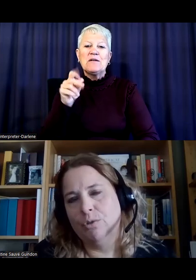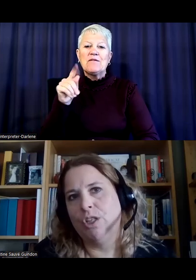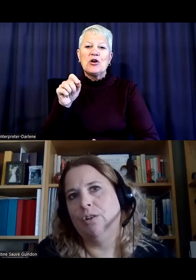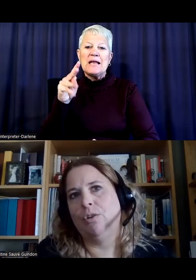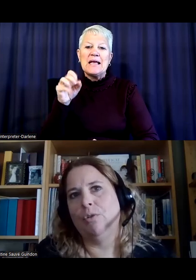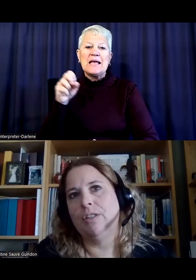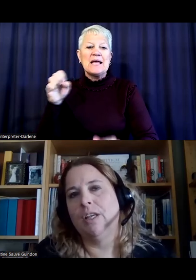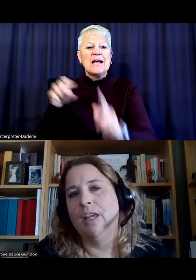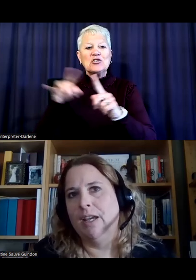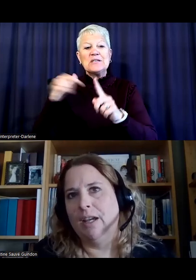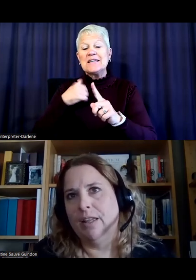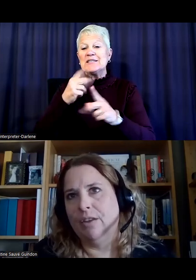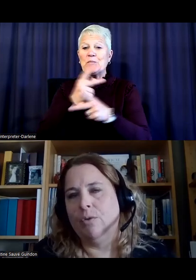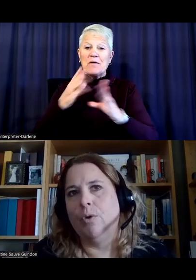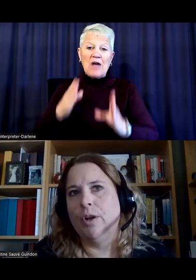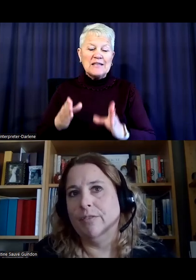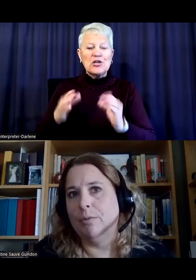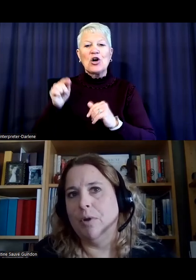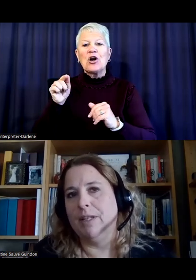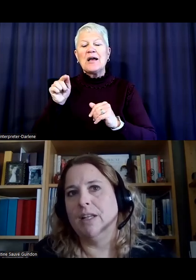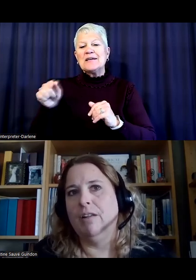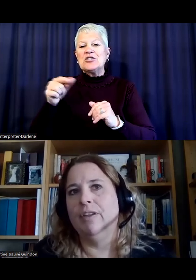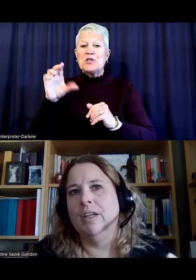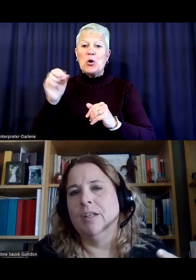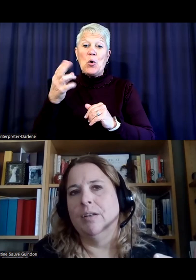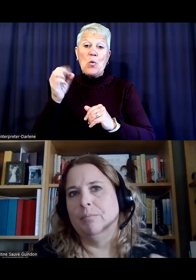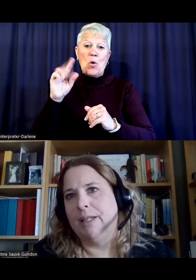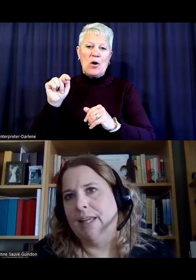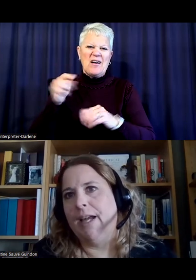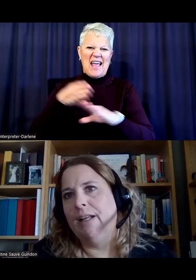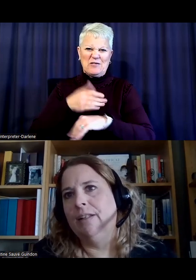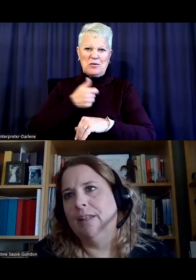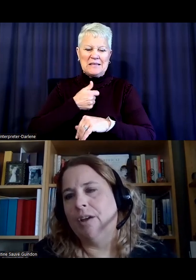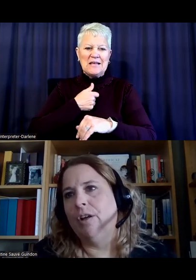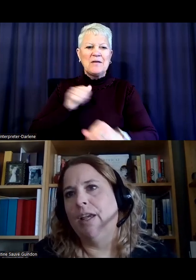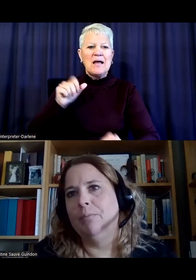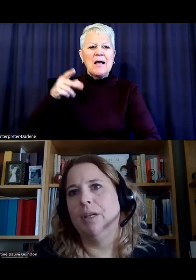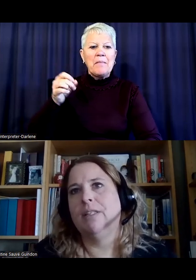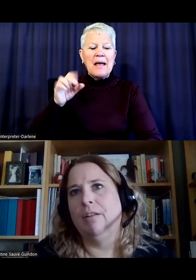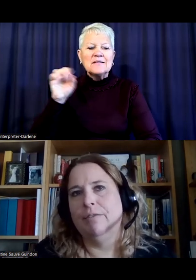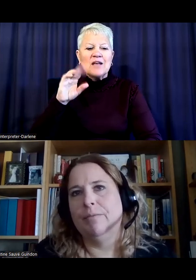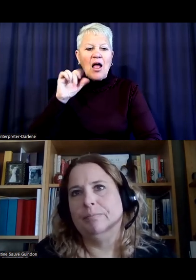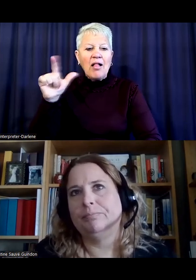supervisor. She did her course, the cohort after myself, Pascal, Carole, and